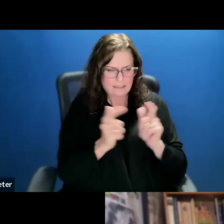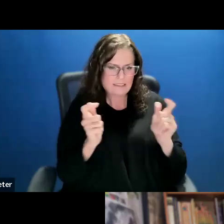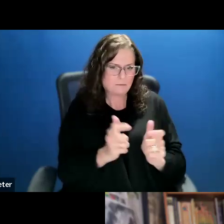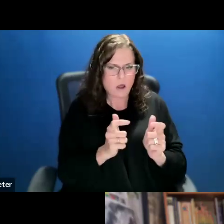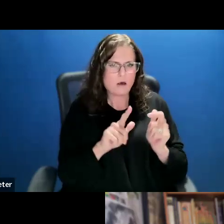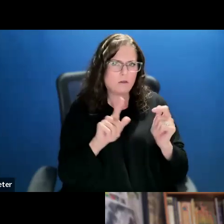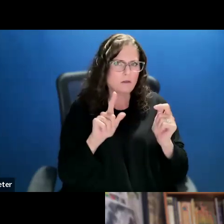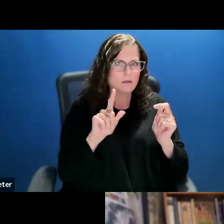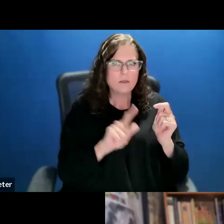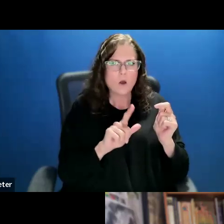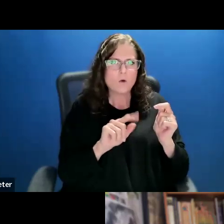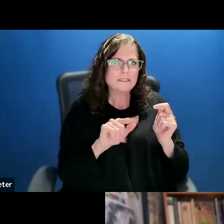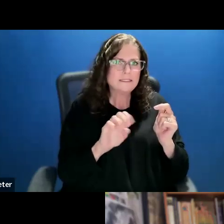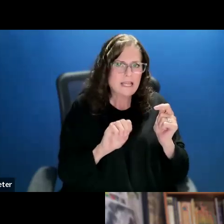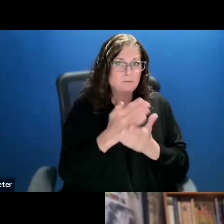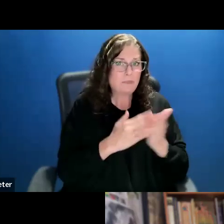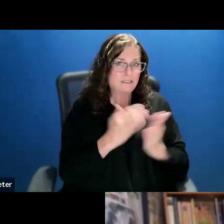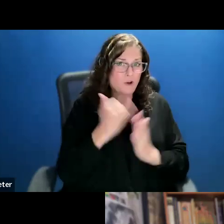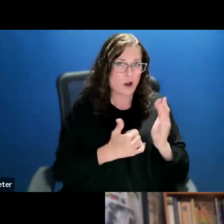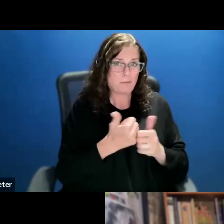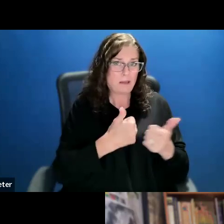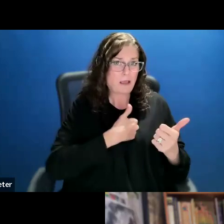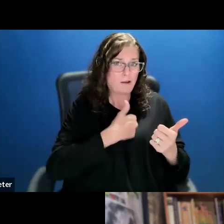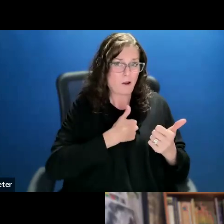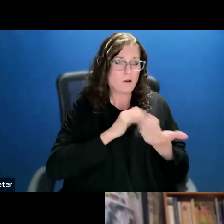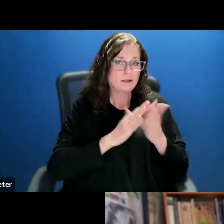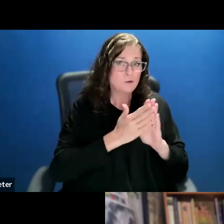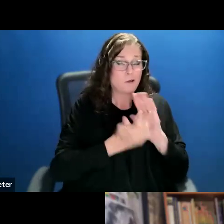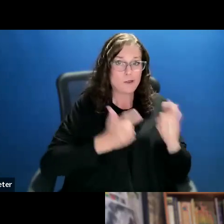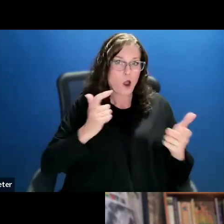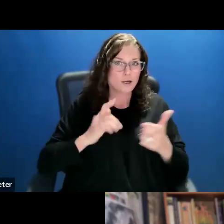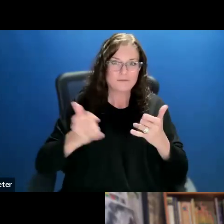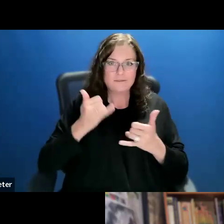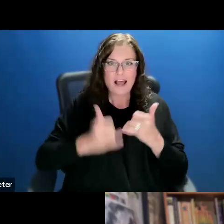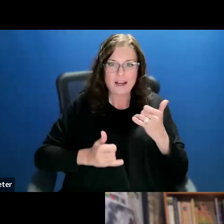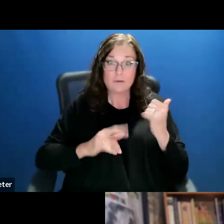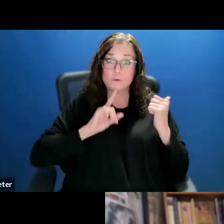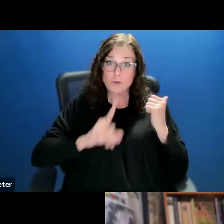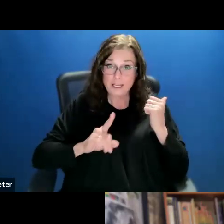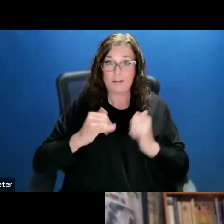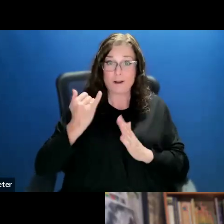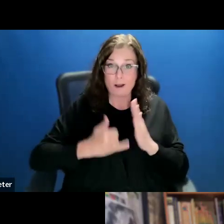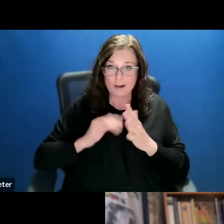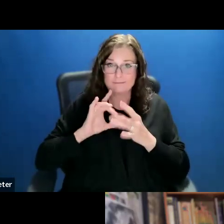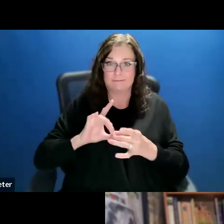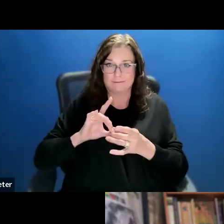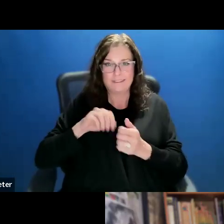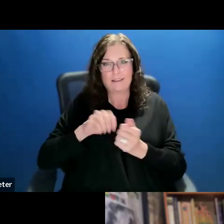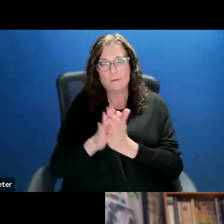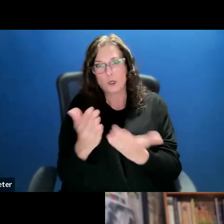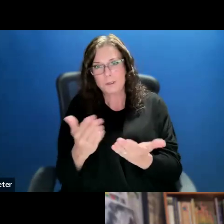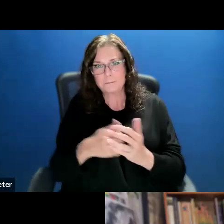low stakes pieces of art I'd made on my own into large, final, real art for the book.